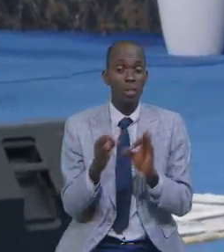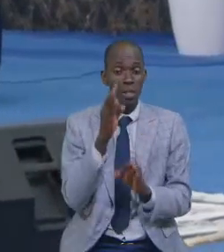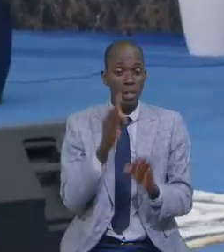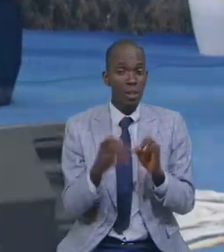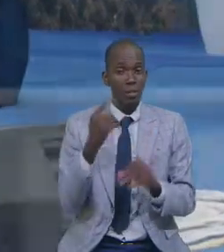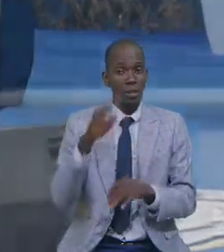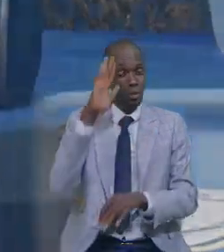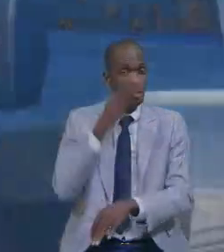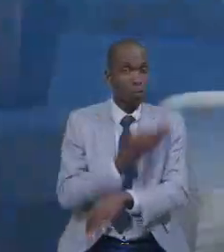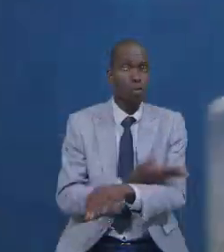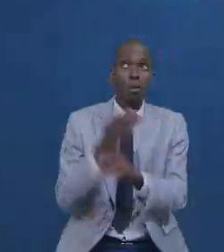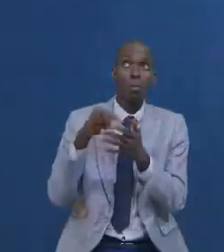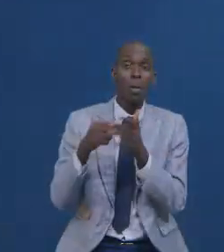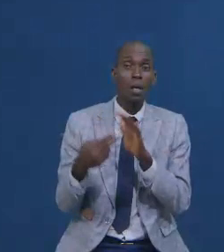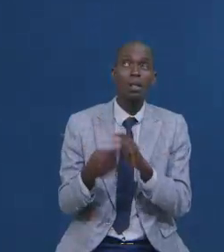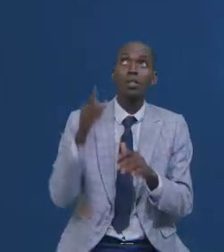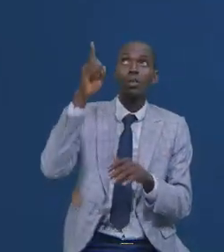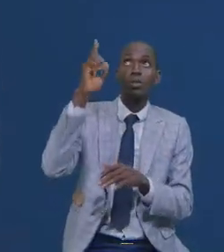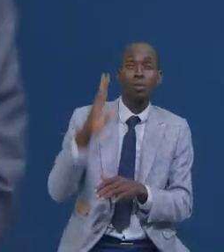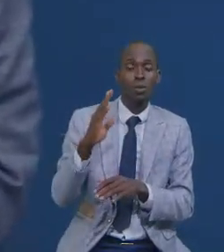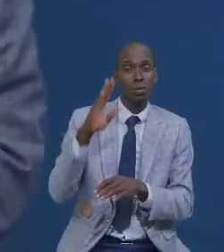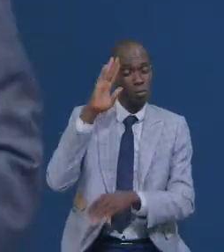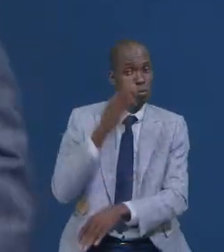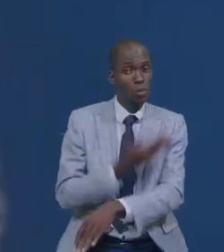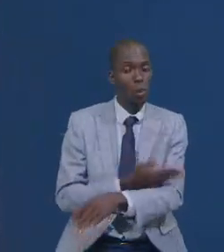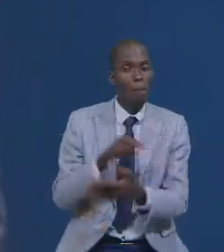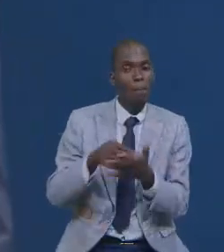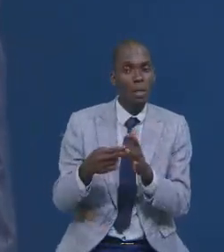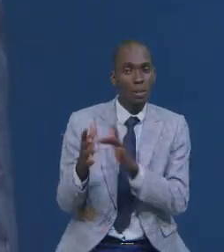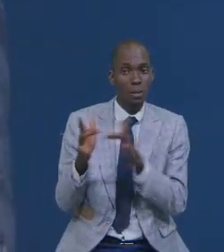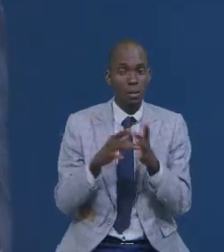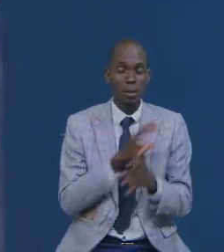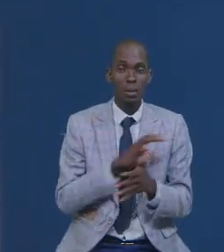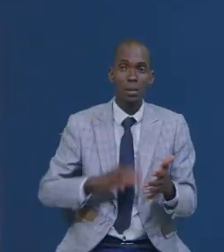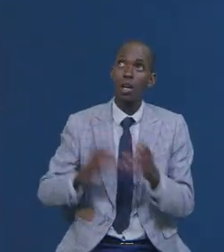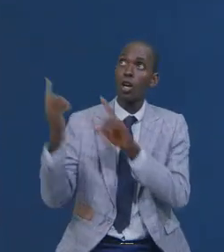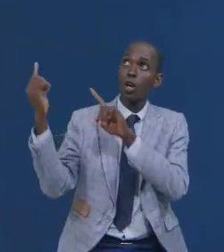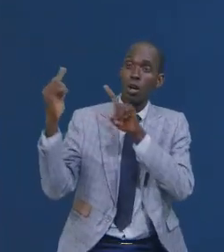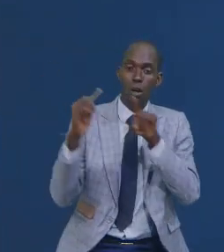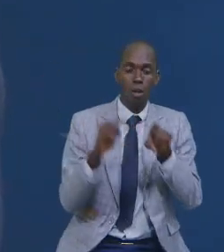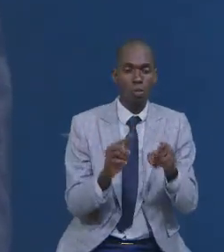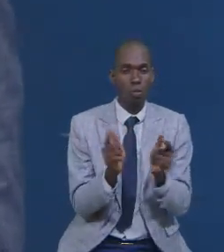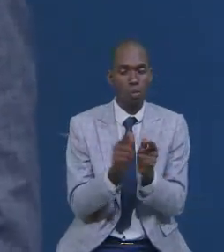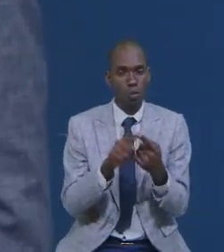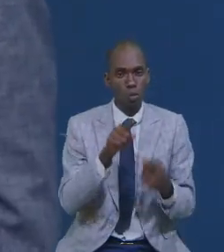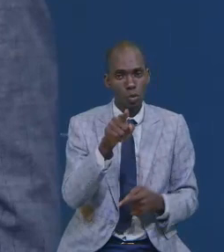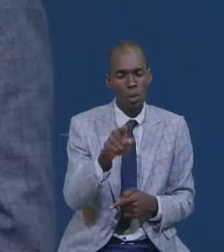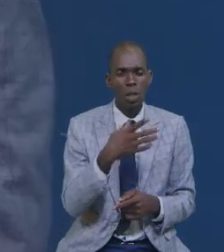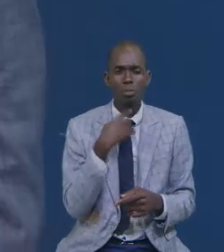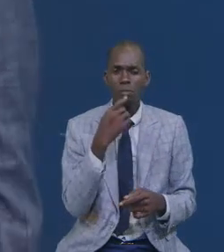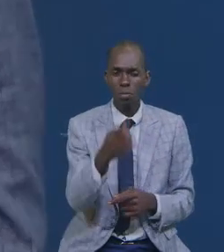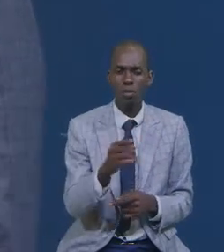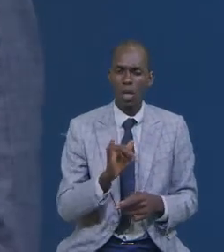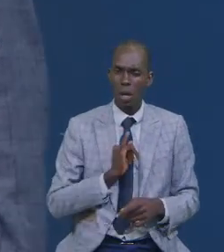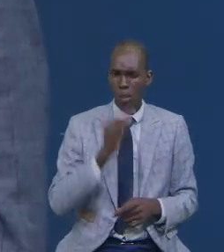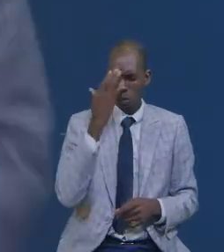to you, that's the Son of God, that's Jesus Christ, he says, I know the bondage, I know the yoke, I know